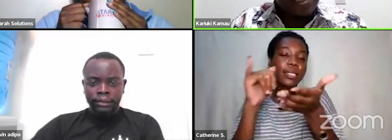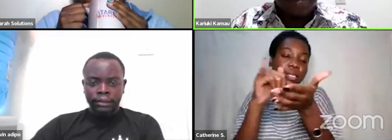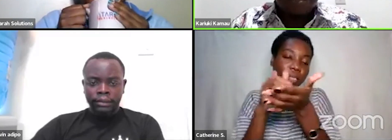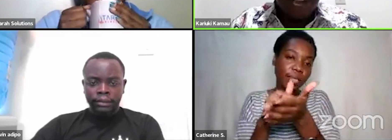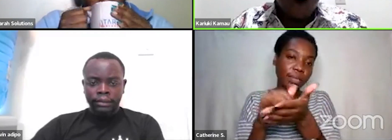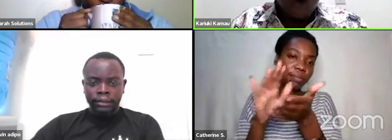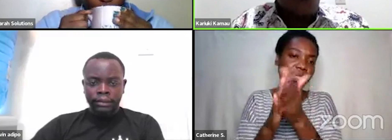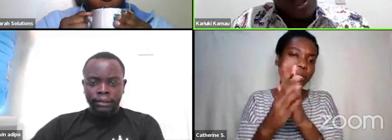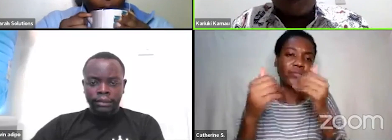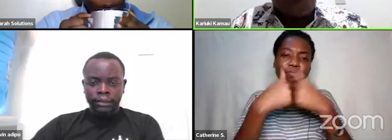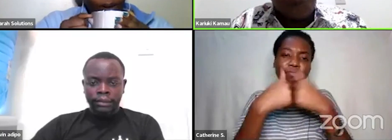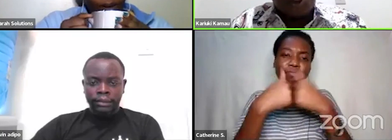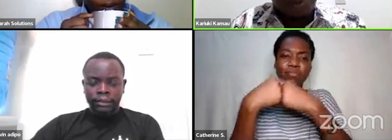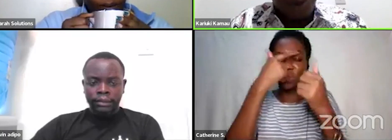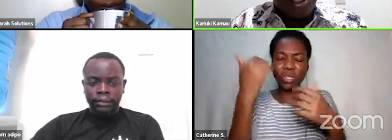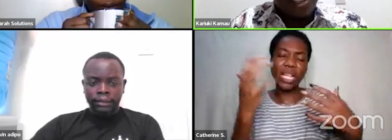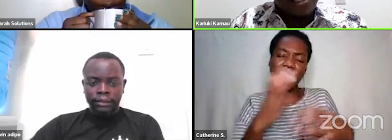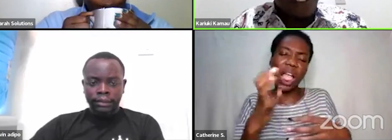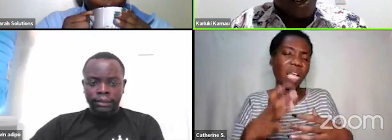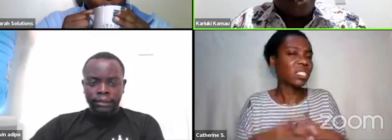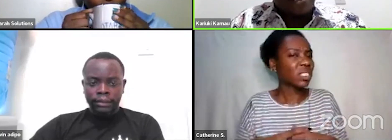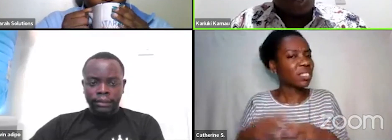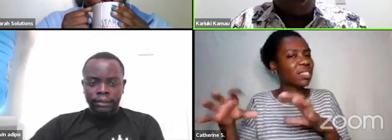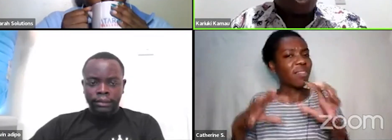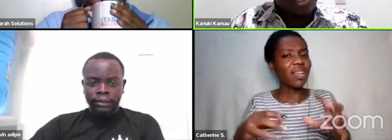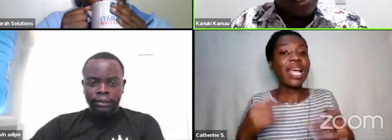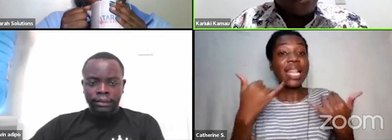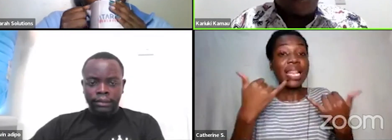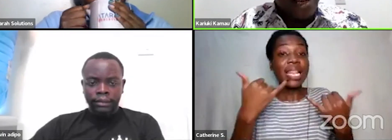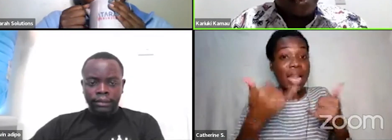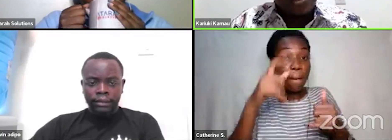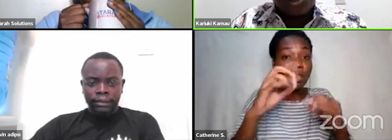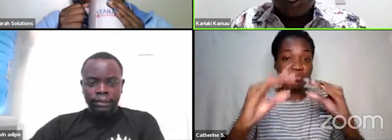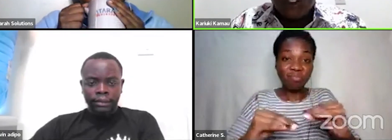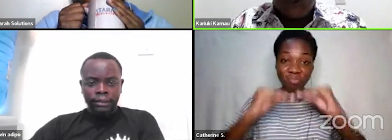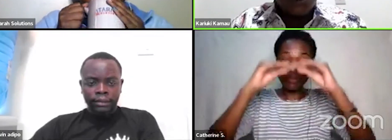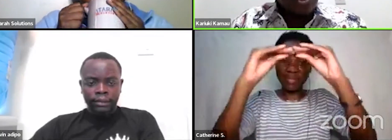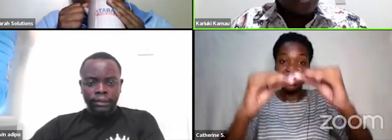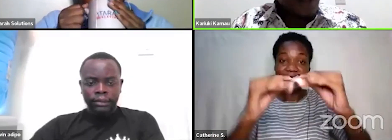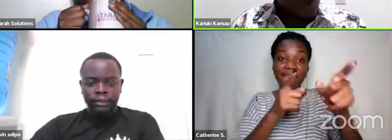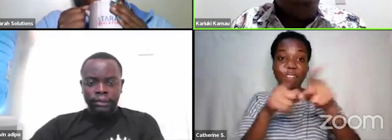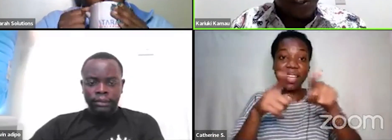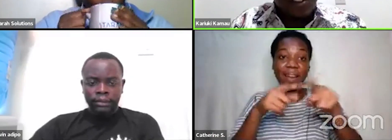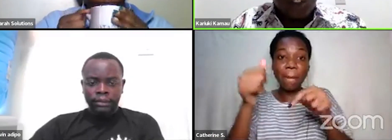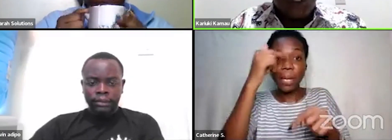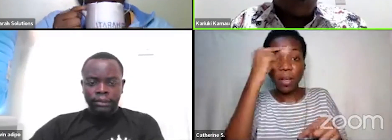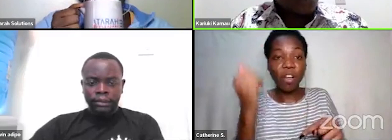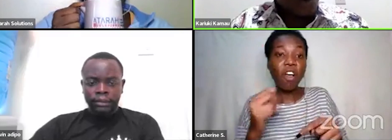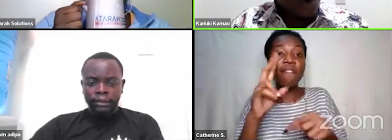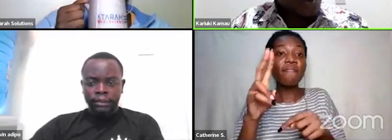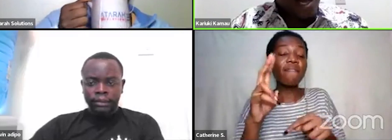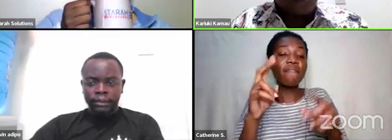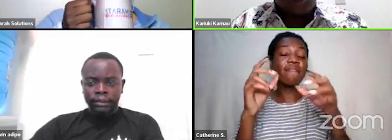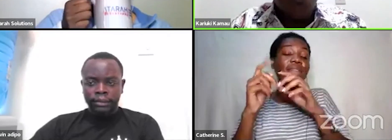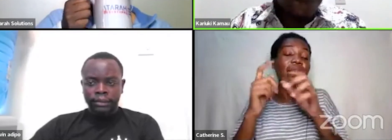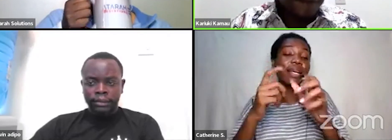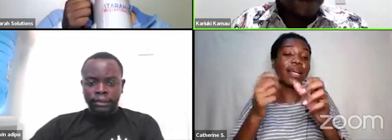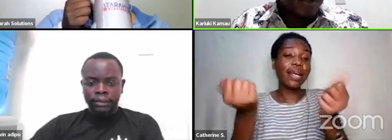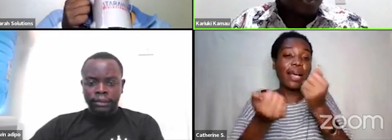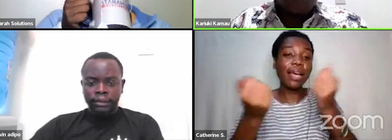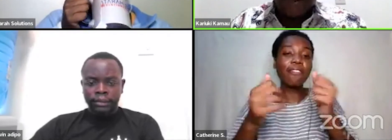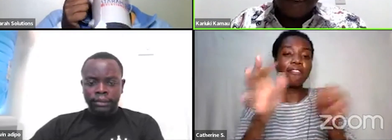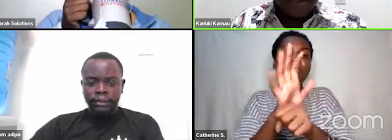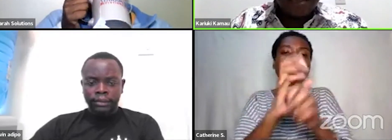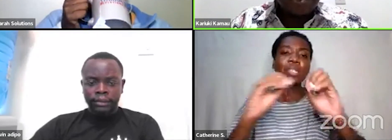clients, telling them, now we have to postpone this safari because the van is not full, the group is not full, or we have to top